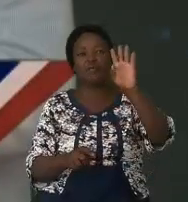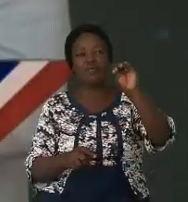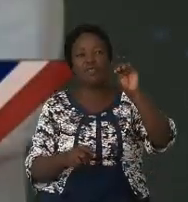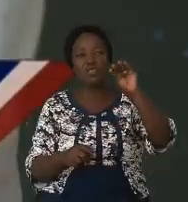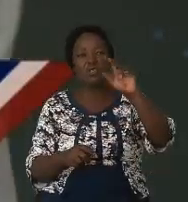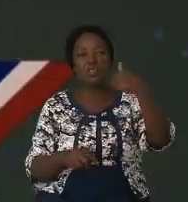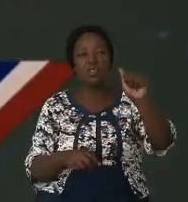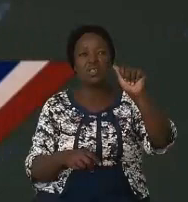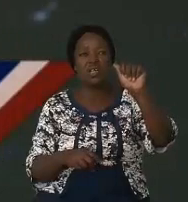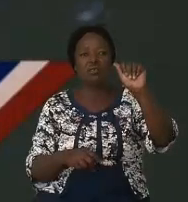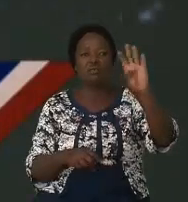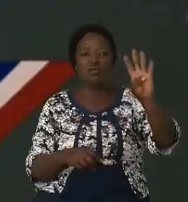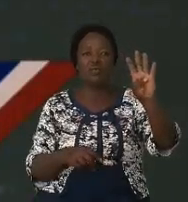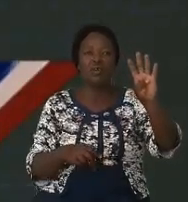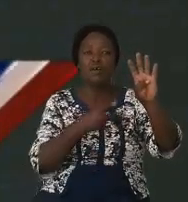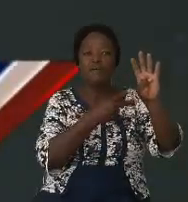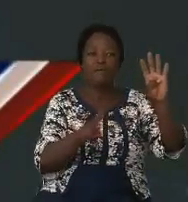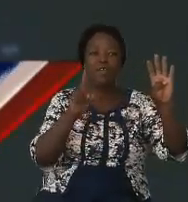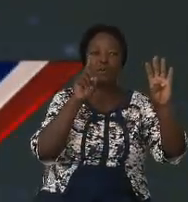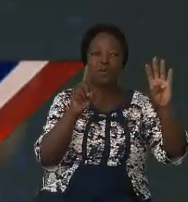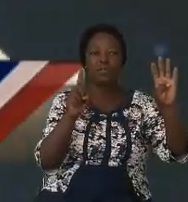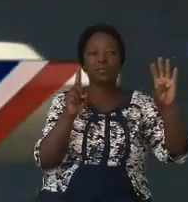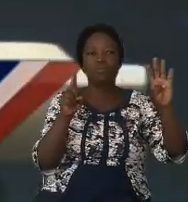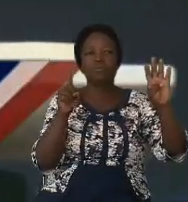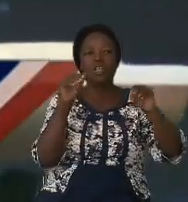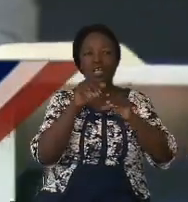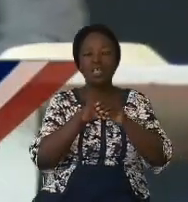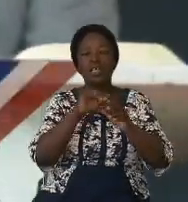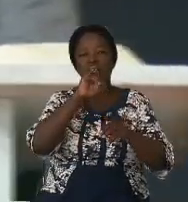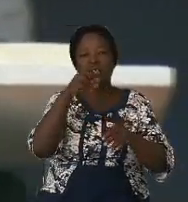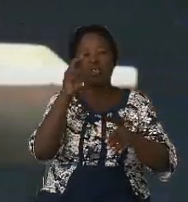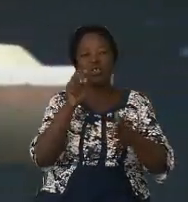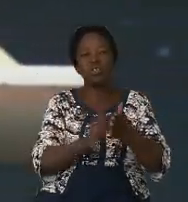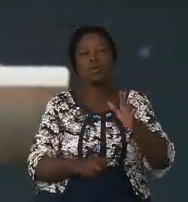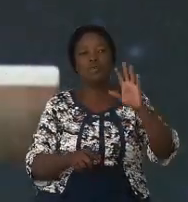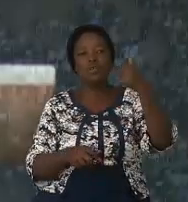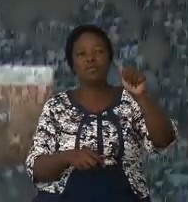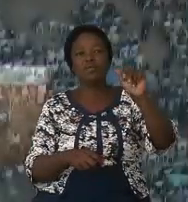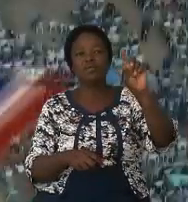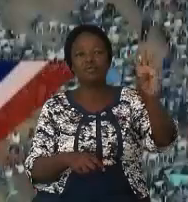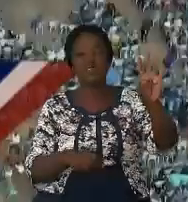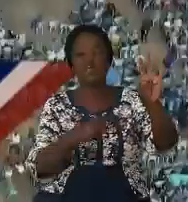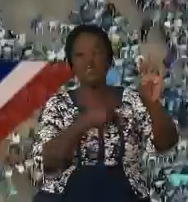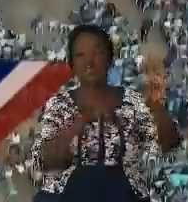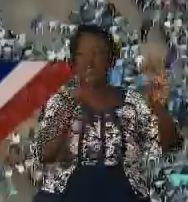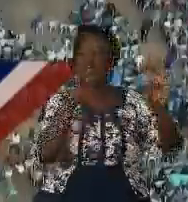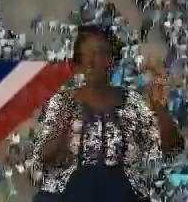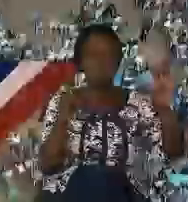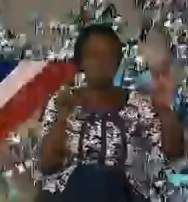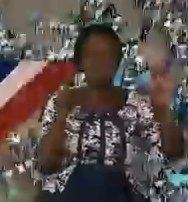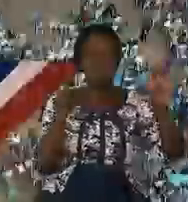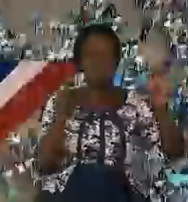at John chapter 14. John chapter 14, verse 1. In John